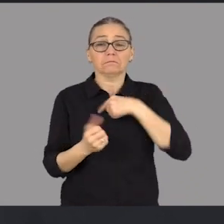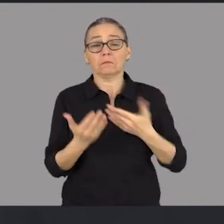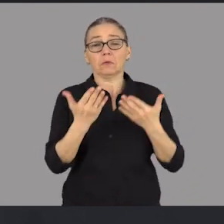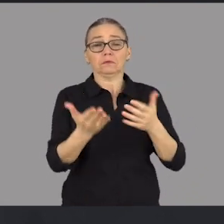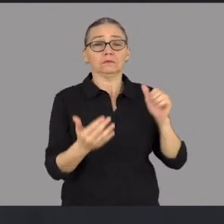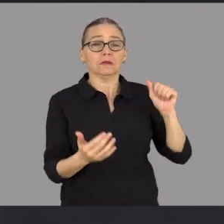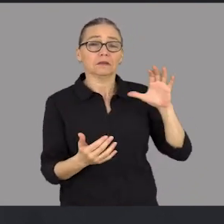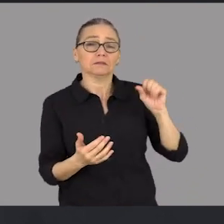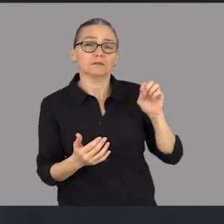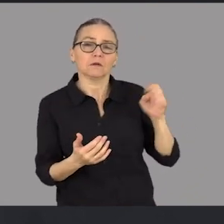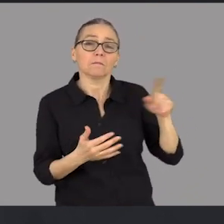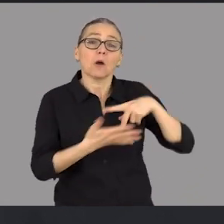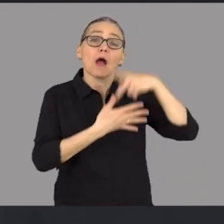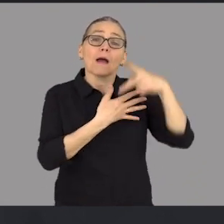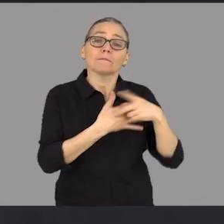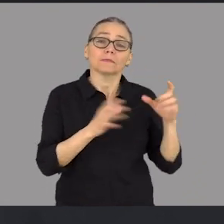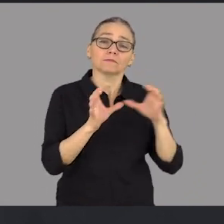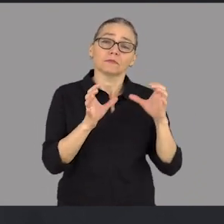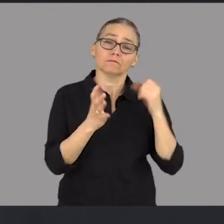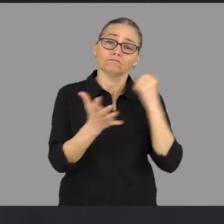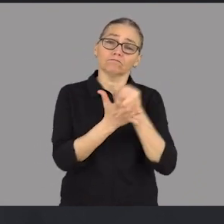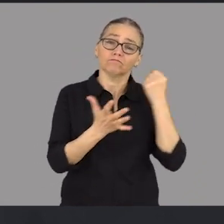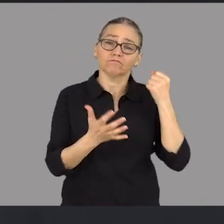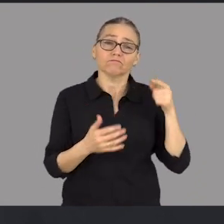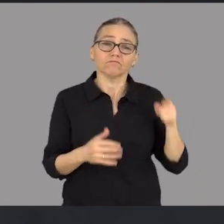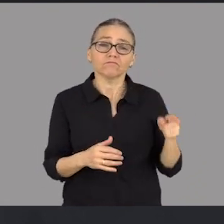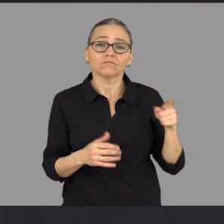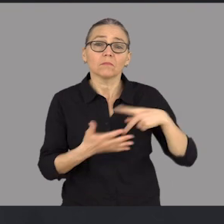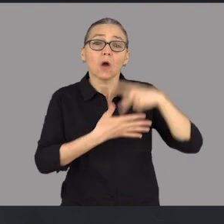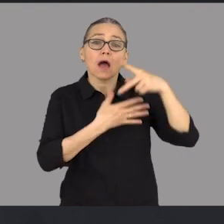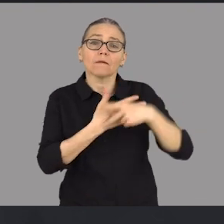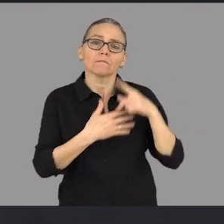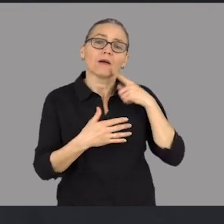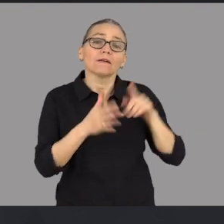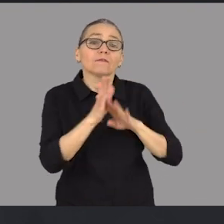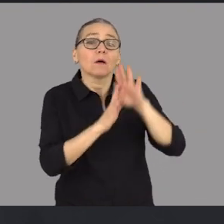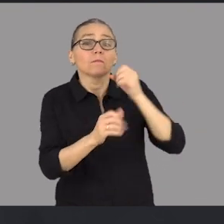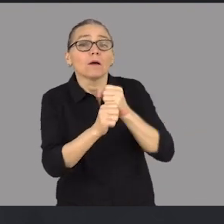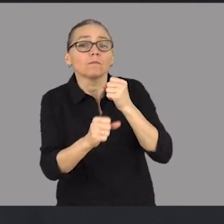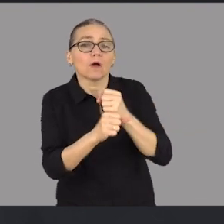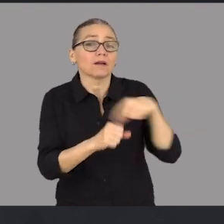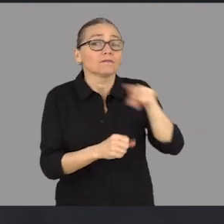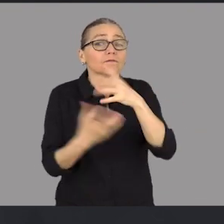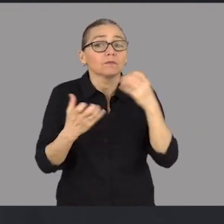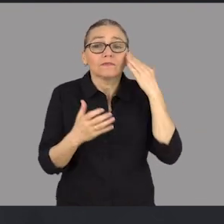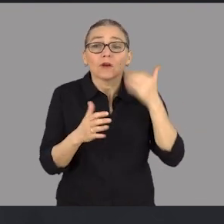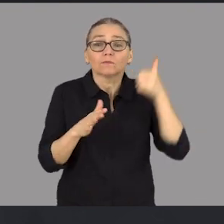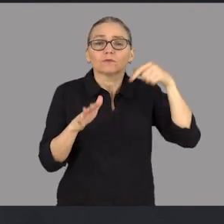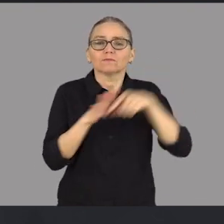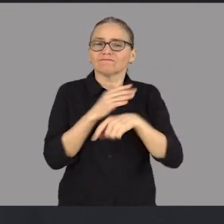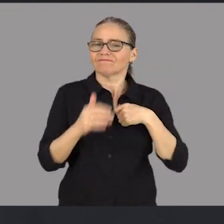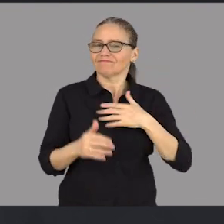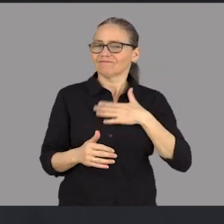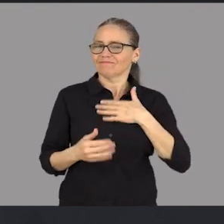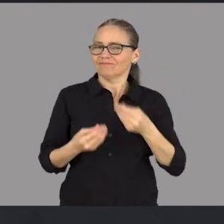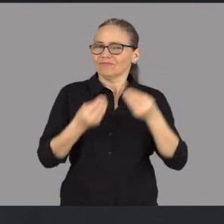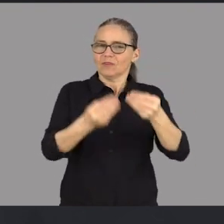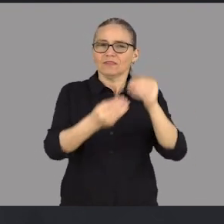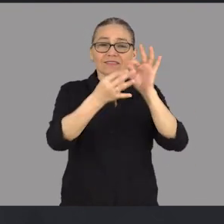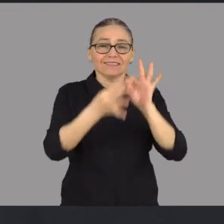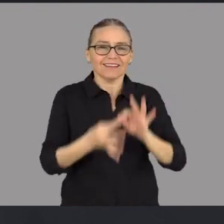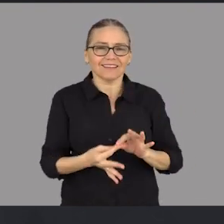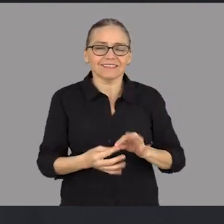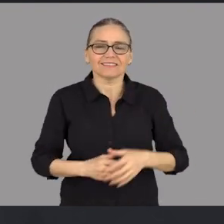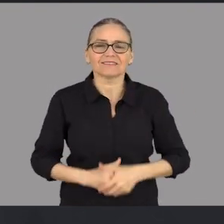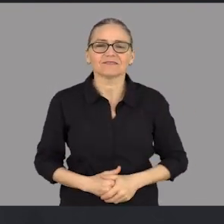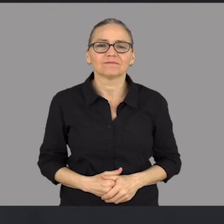marketing strategies and really building new connections and engagement strategies, we have a whole certificate program at CASE dedicated to learning more